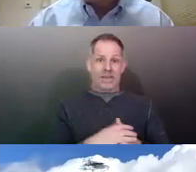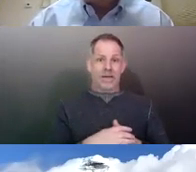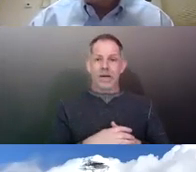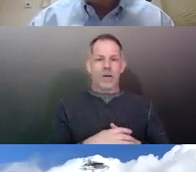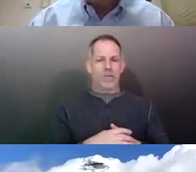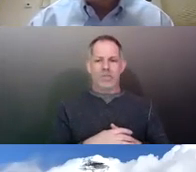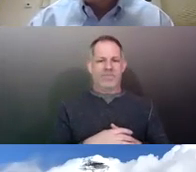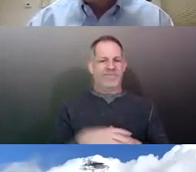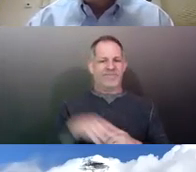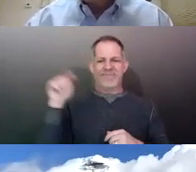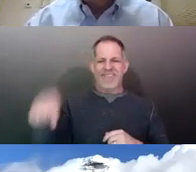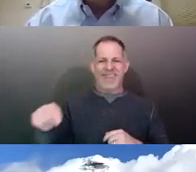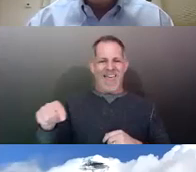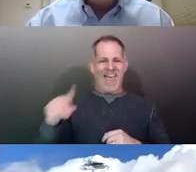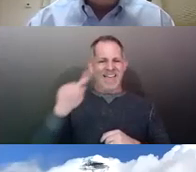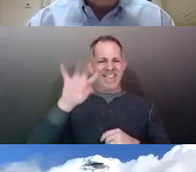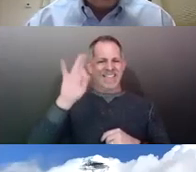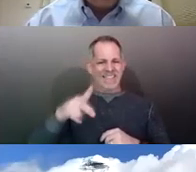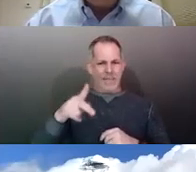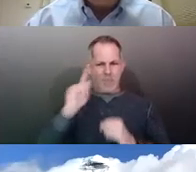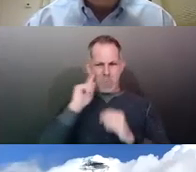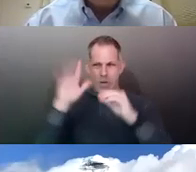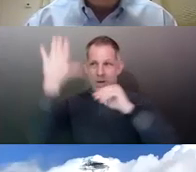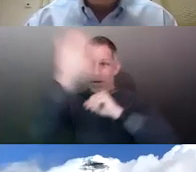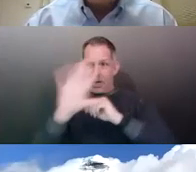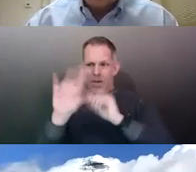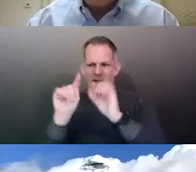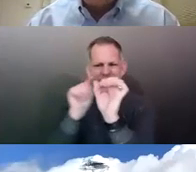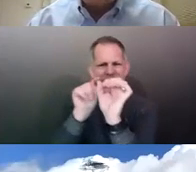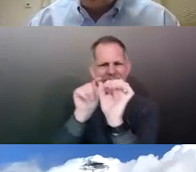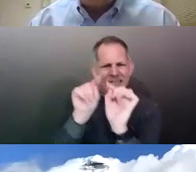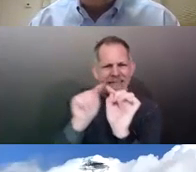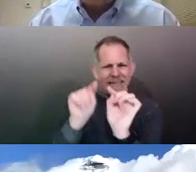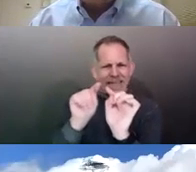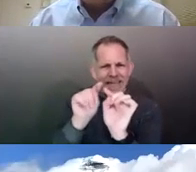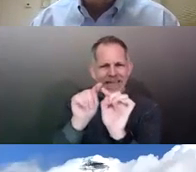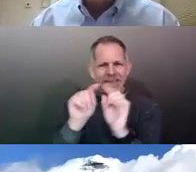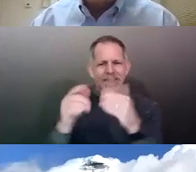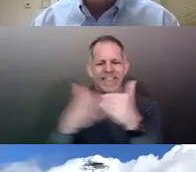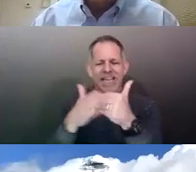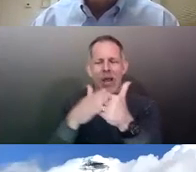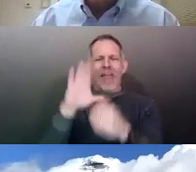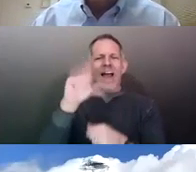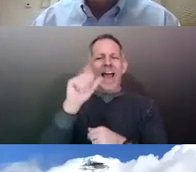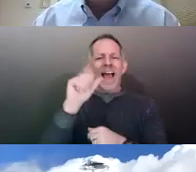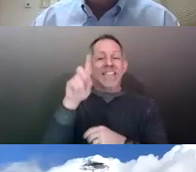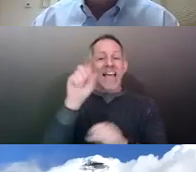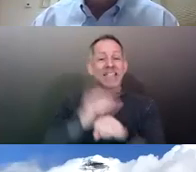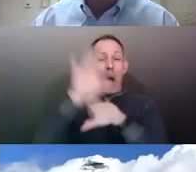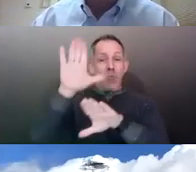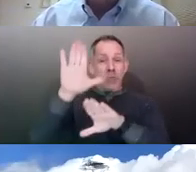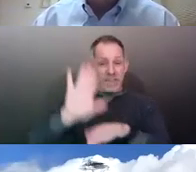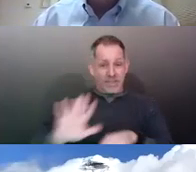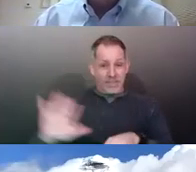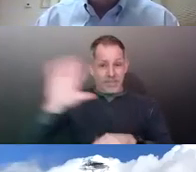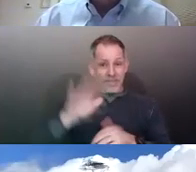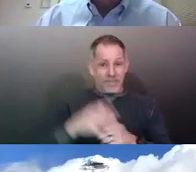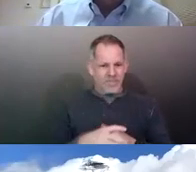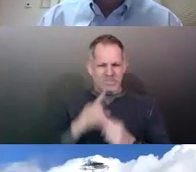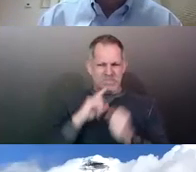of the Cascades, there's really no substantially populated area of the county that's low risk, and